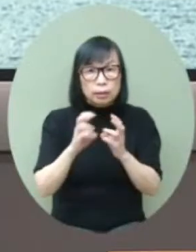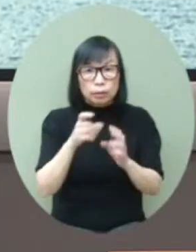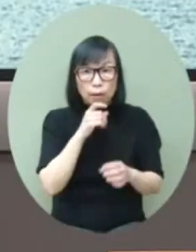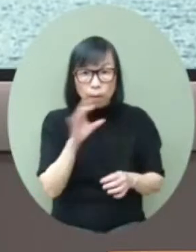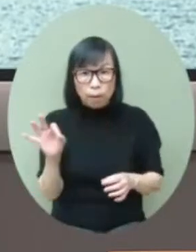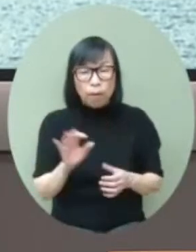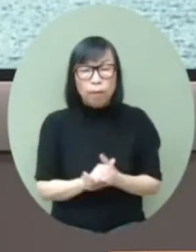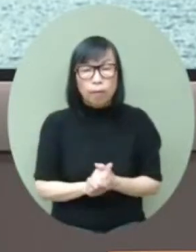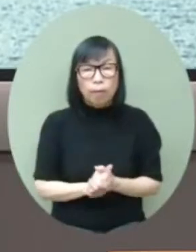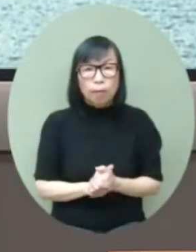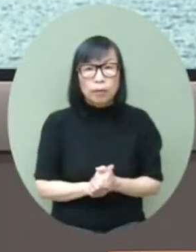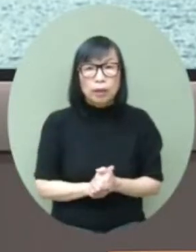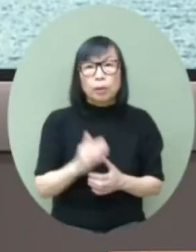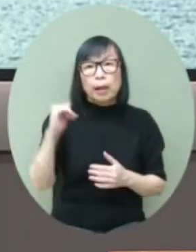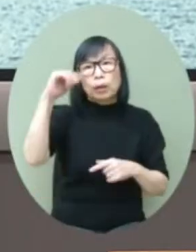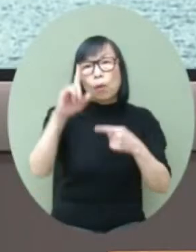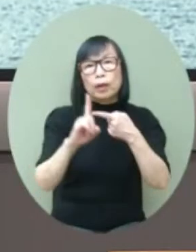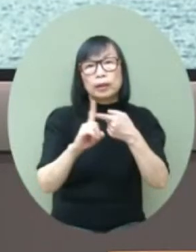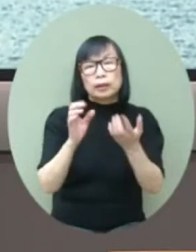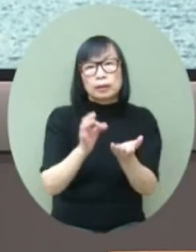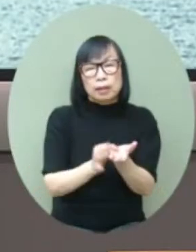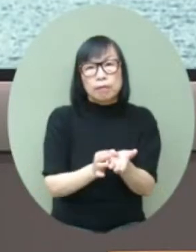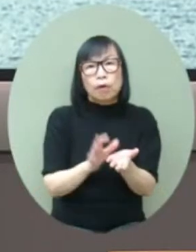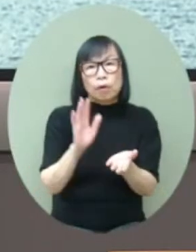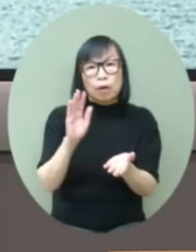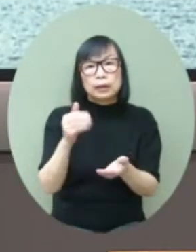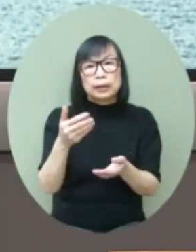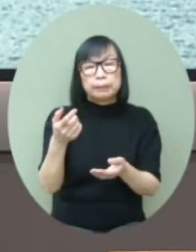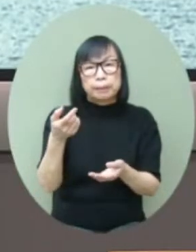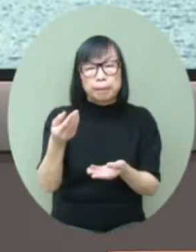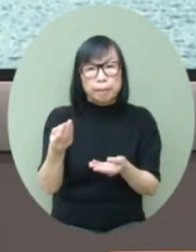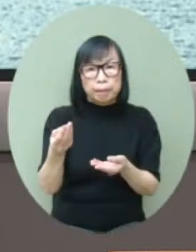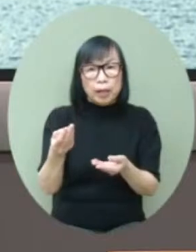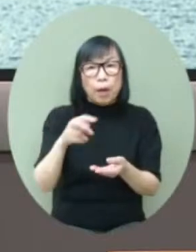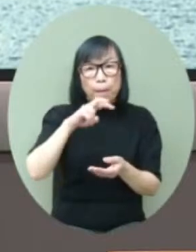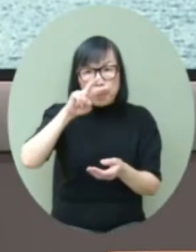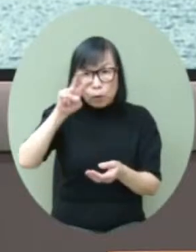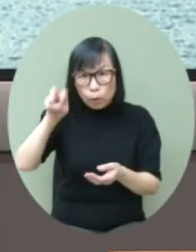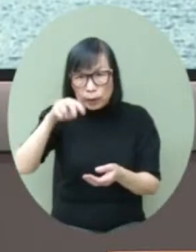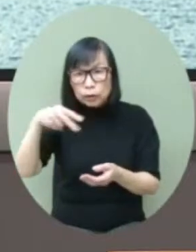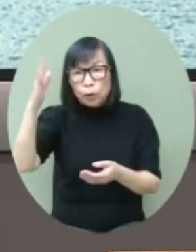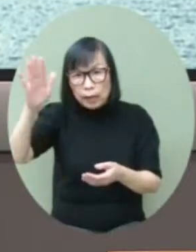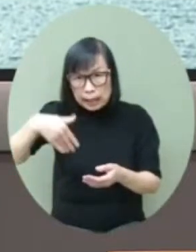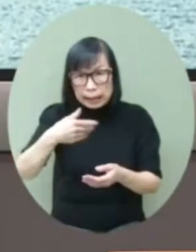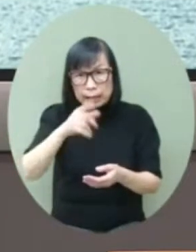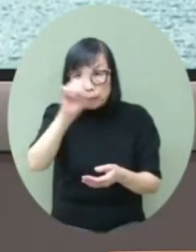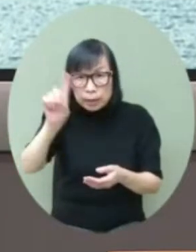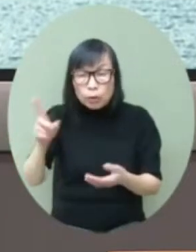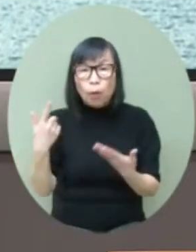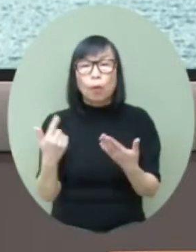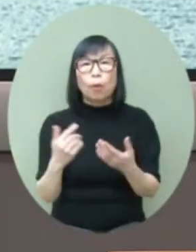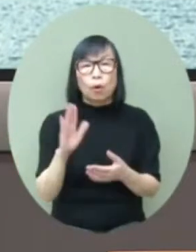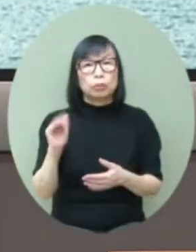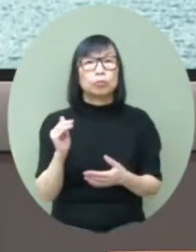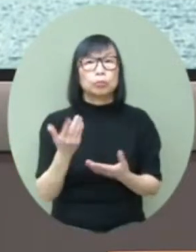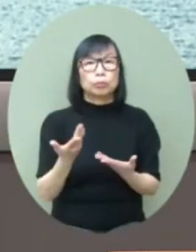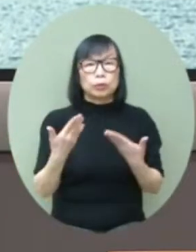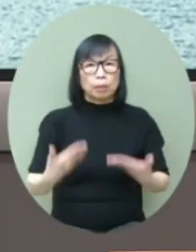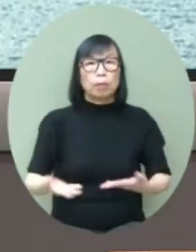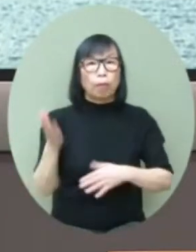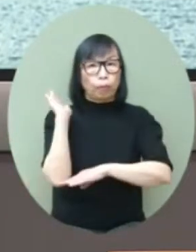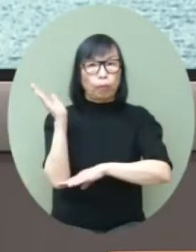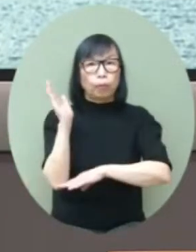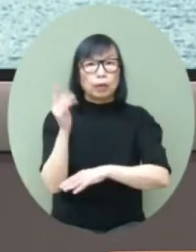any further details to identify any high-risk places where we can identify the source of